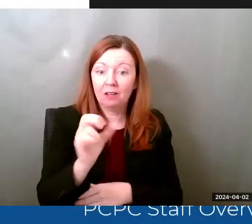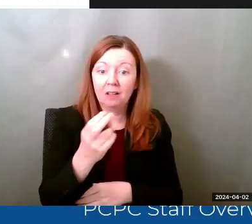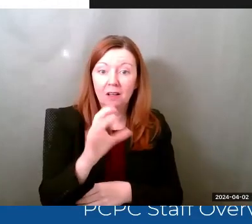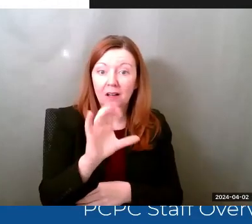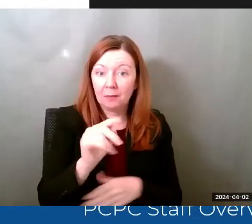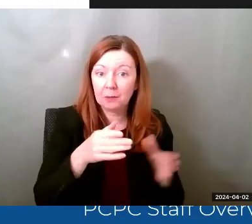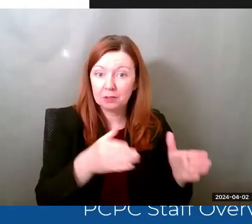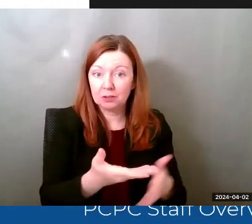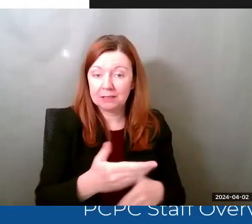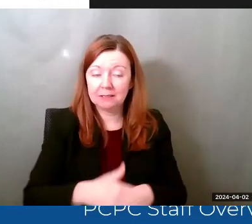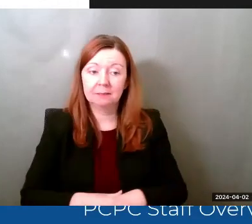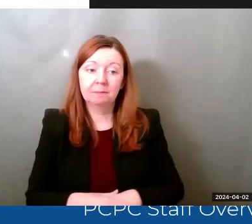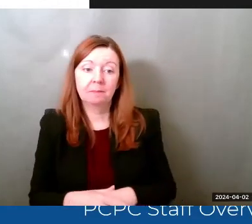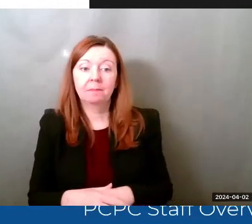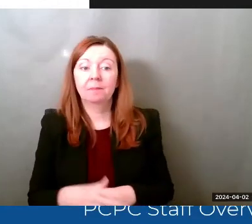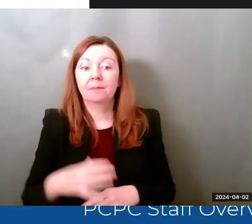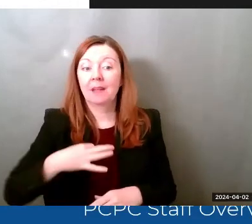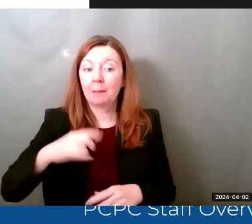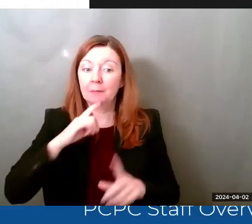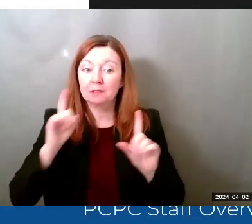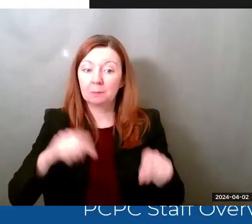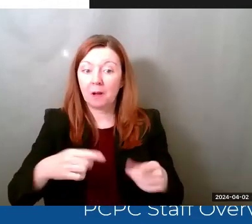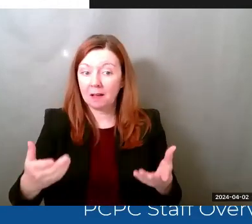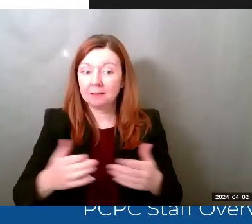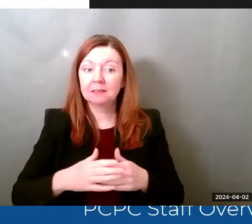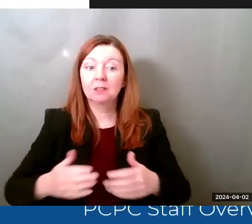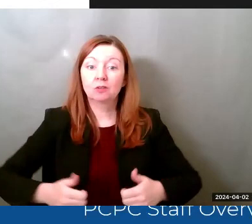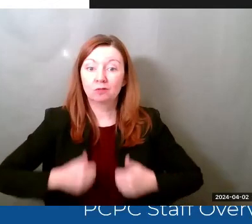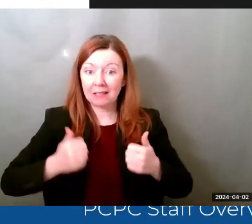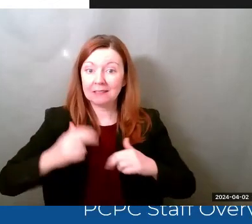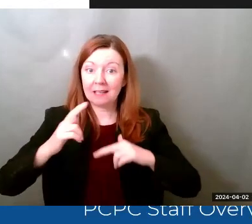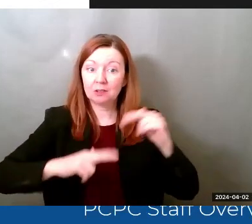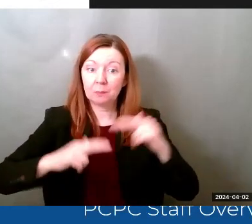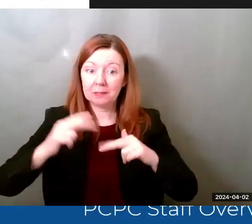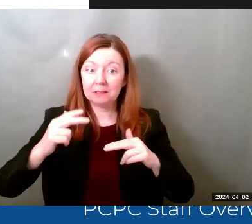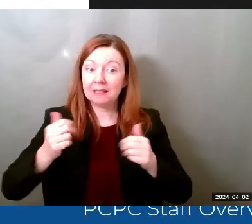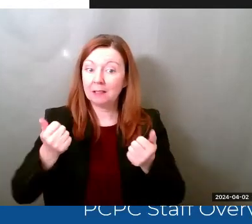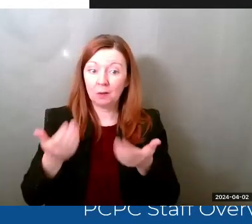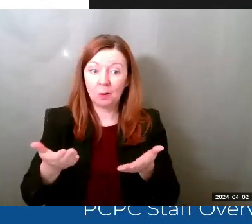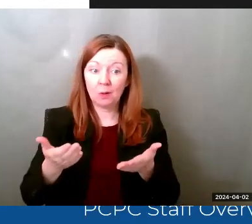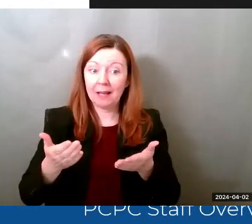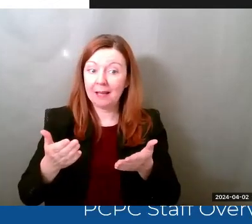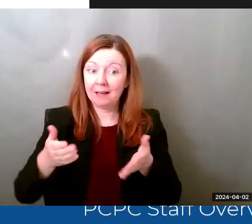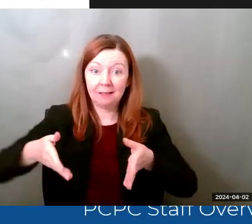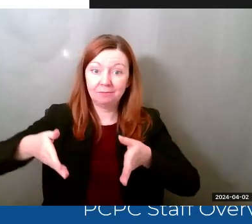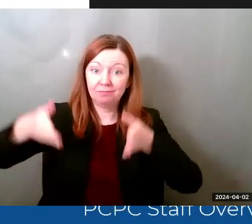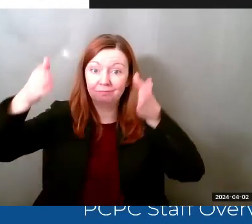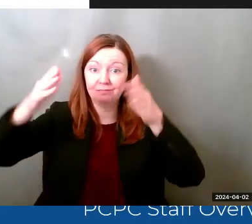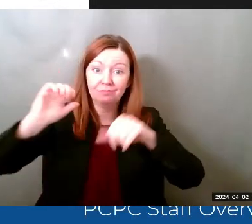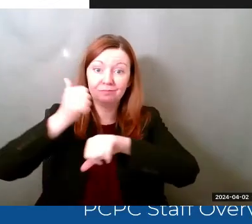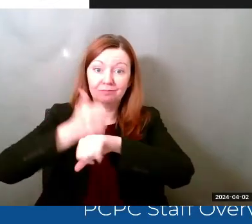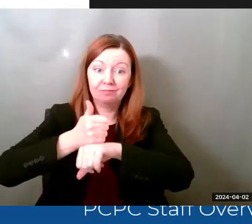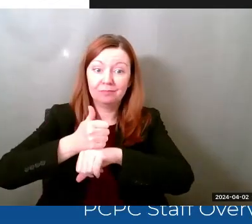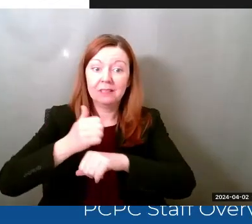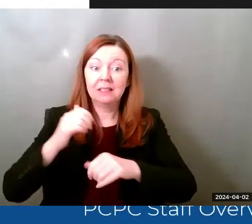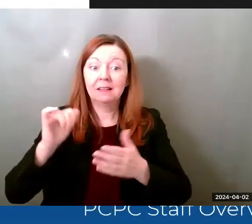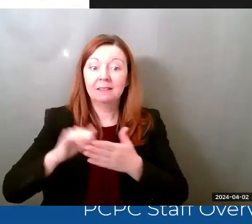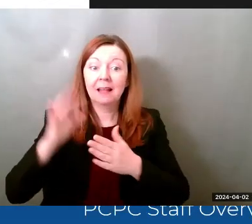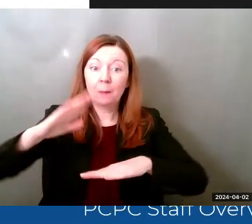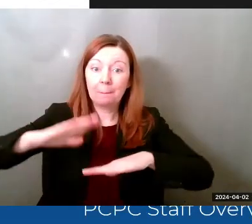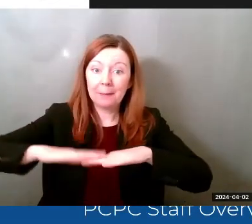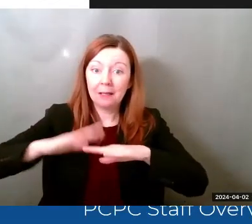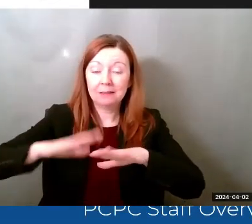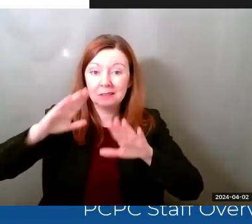Street. Applicant response is that the residential building was located and massed in a way to